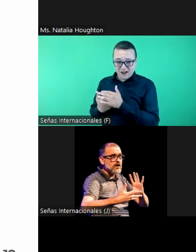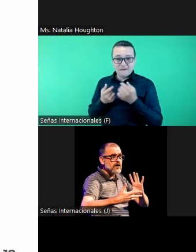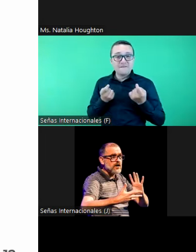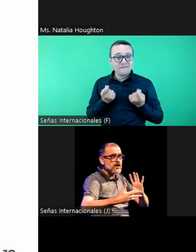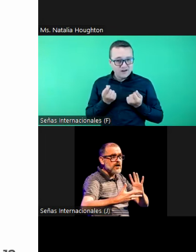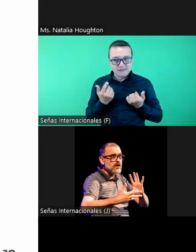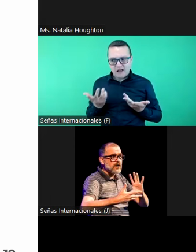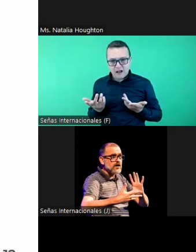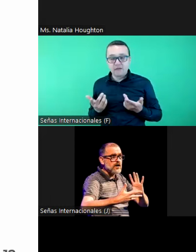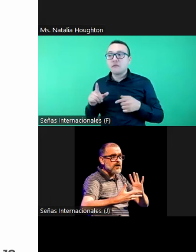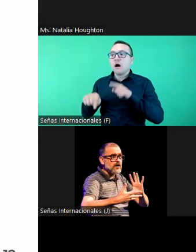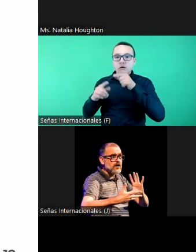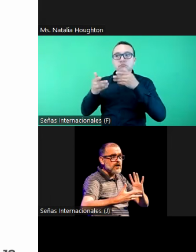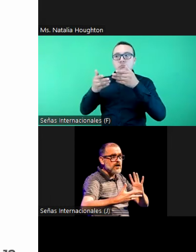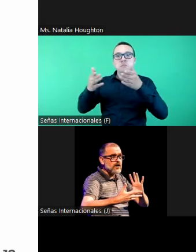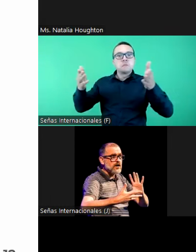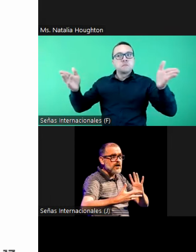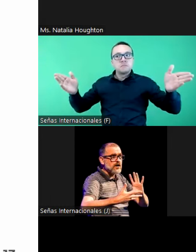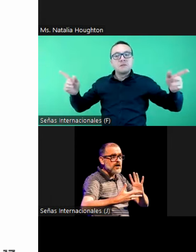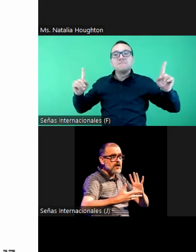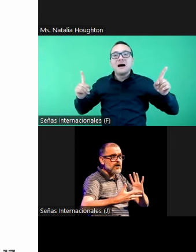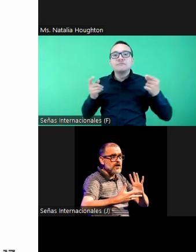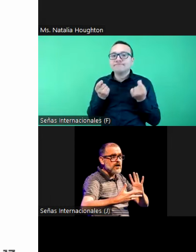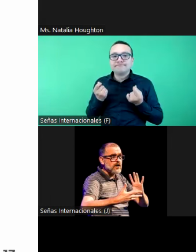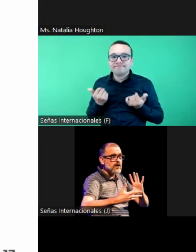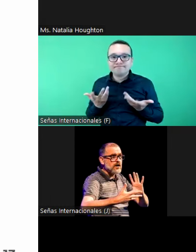central challenge apart from